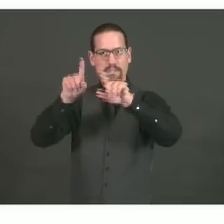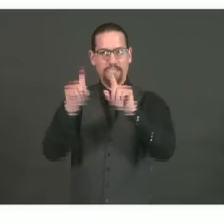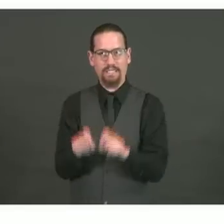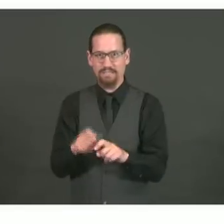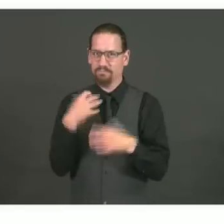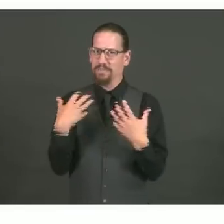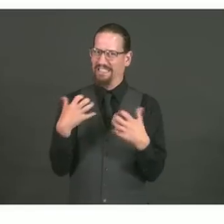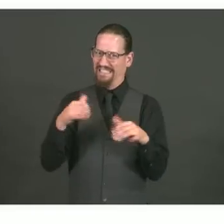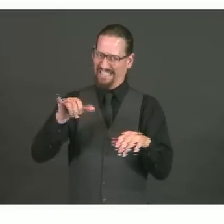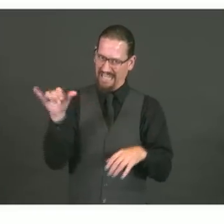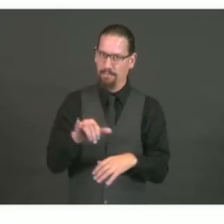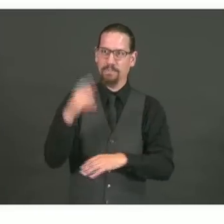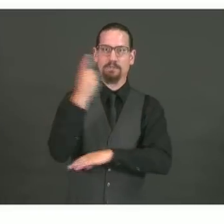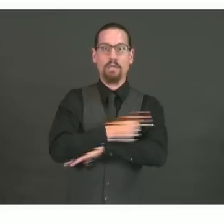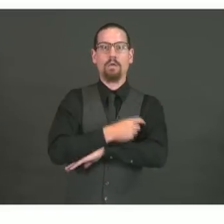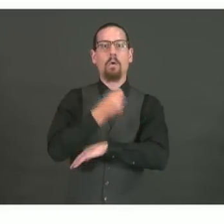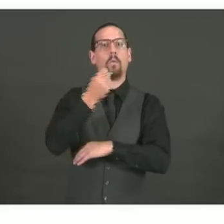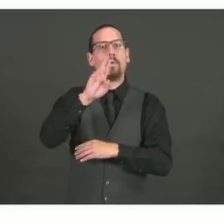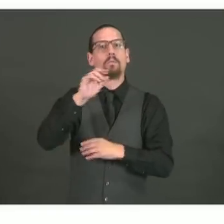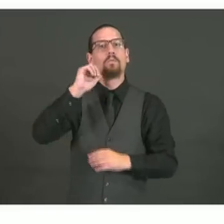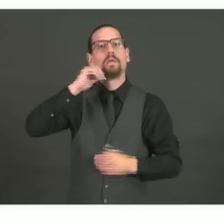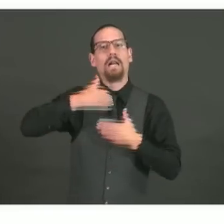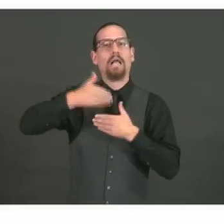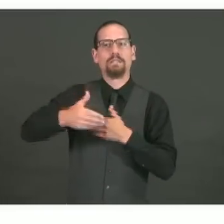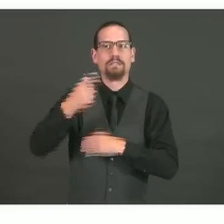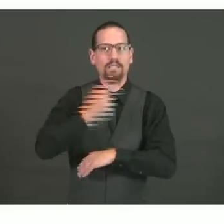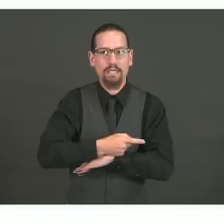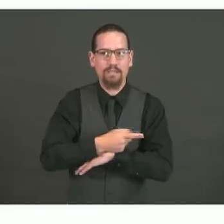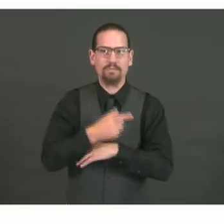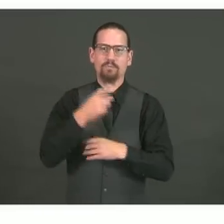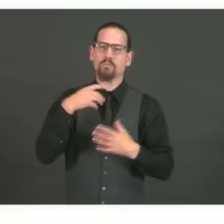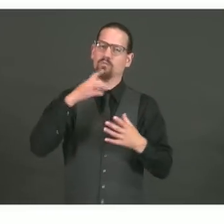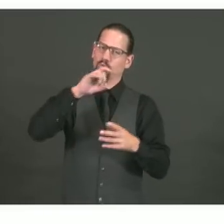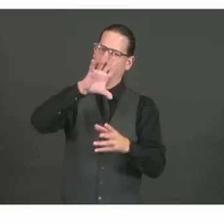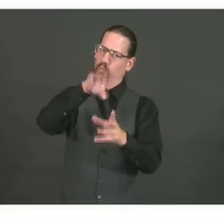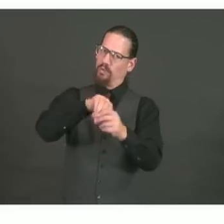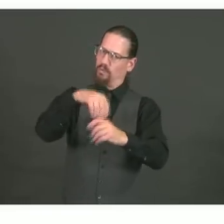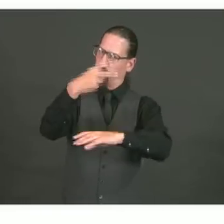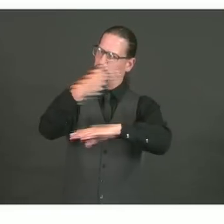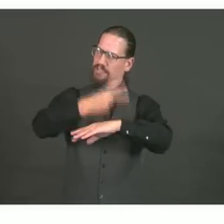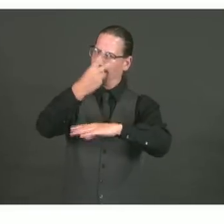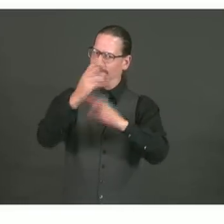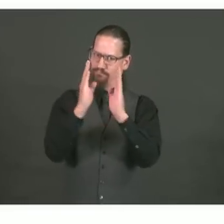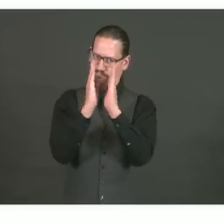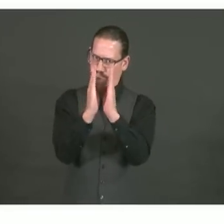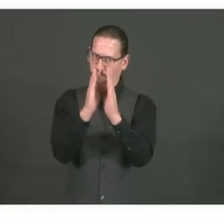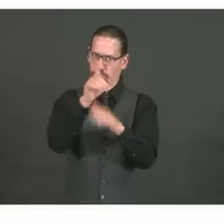day, but everyone ought to be able to get a test in 2 days.